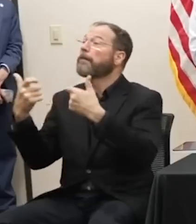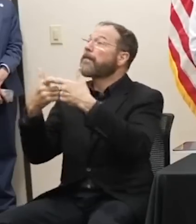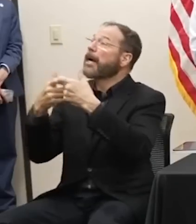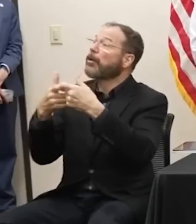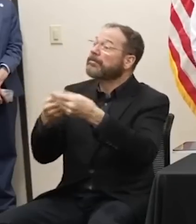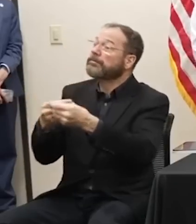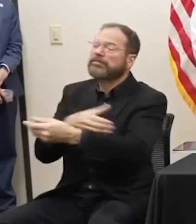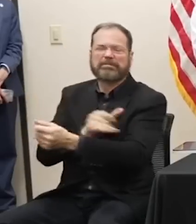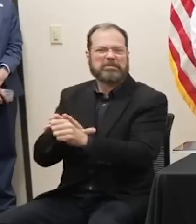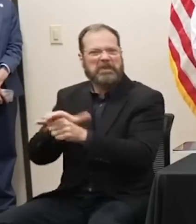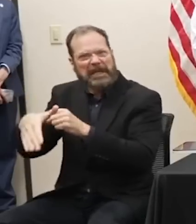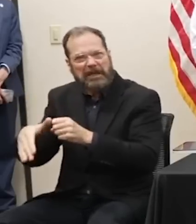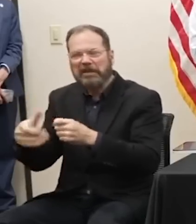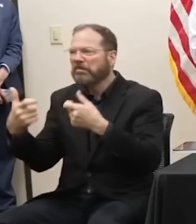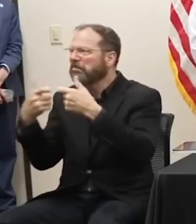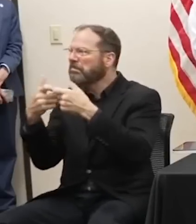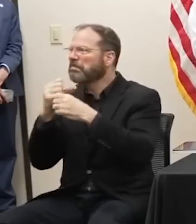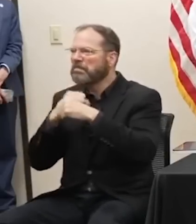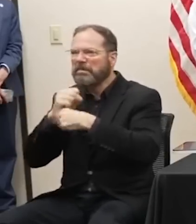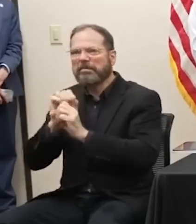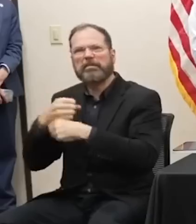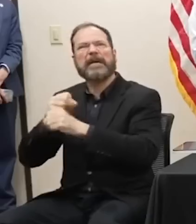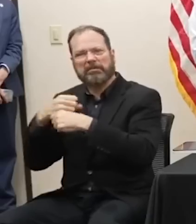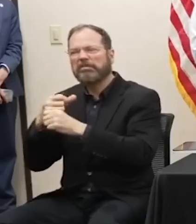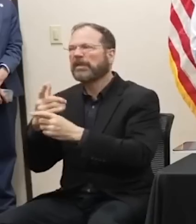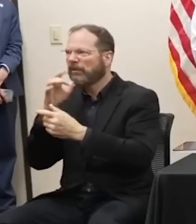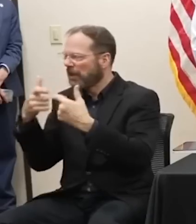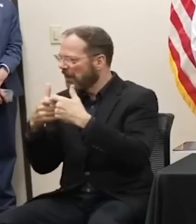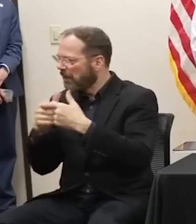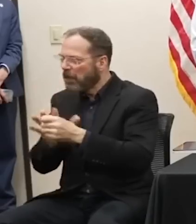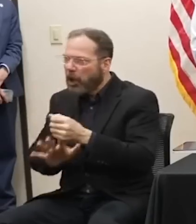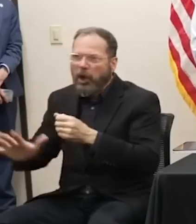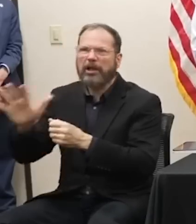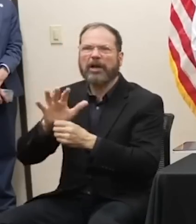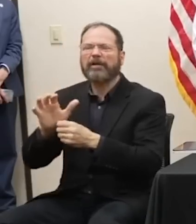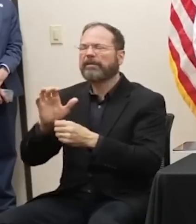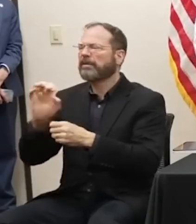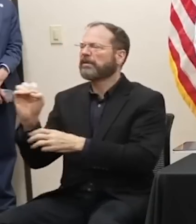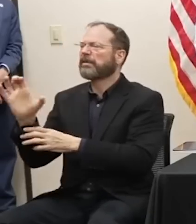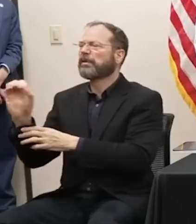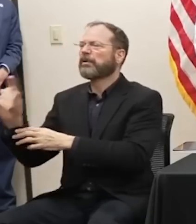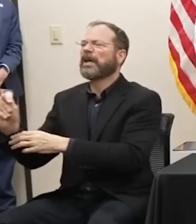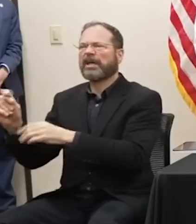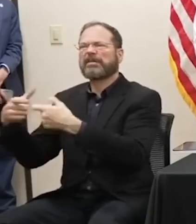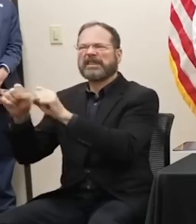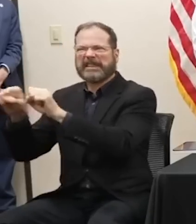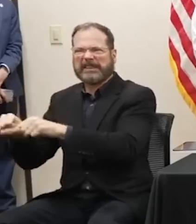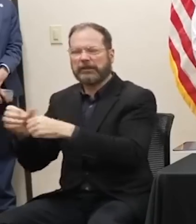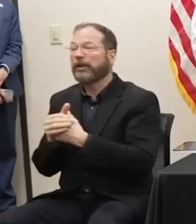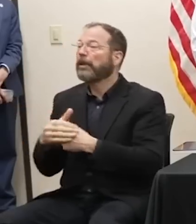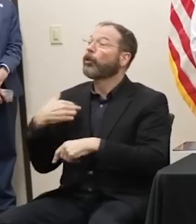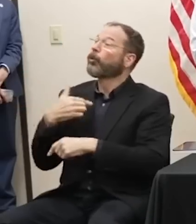have adequate supply of generation to meet the demand for electricity across the ERCOT system. The